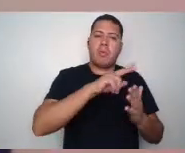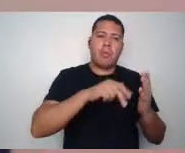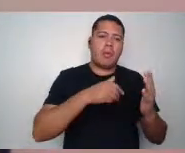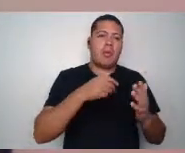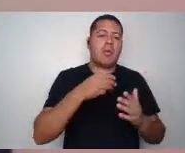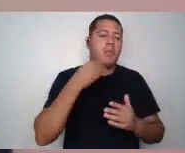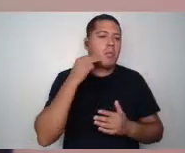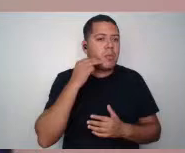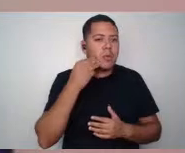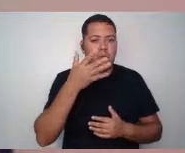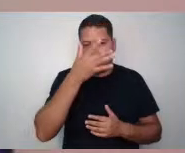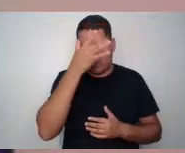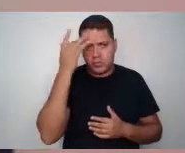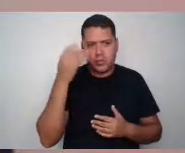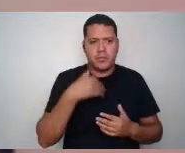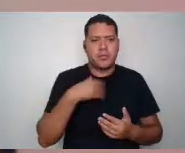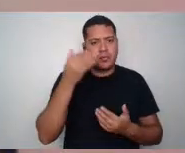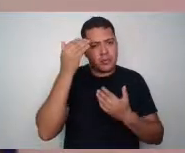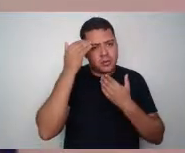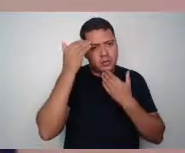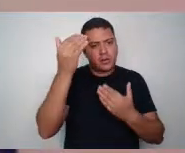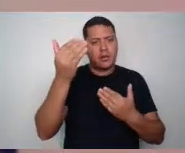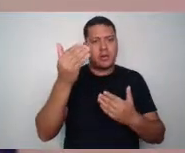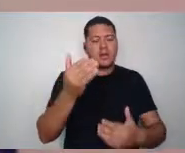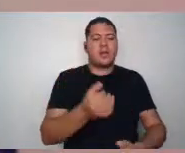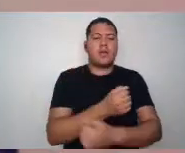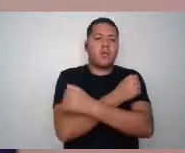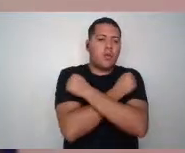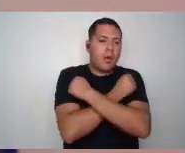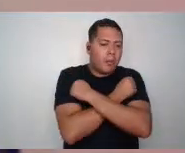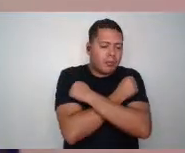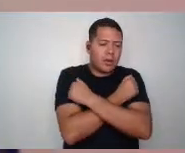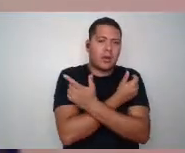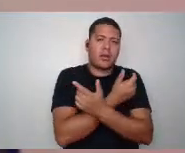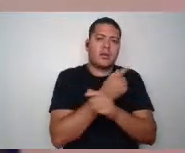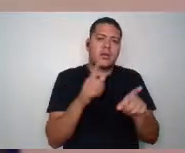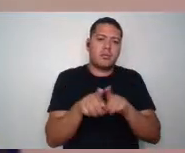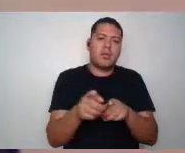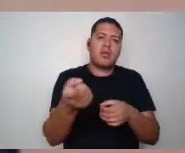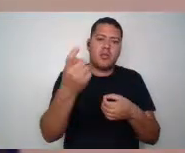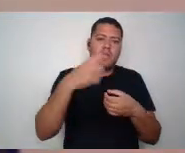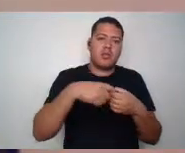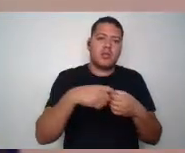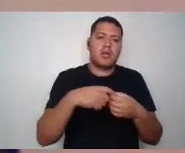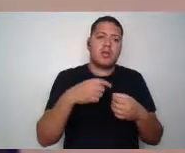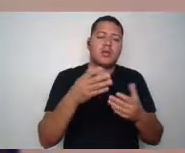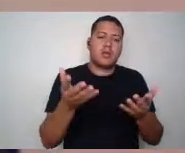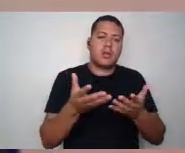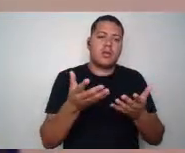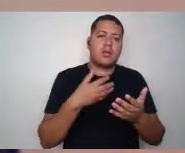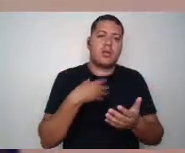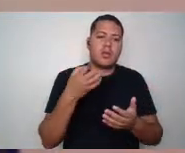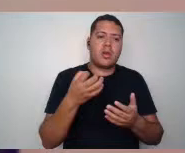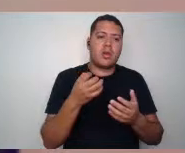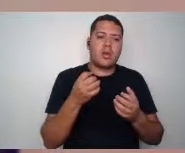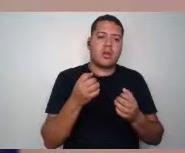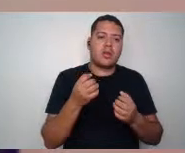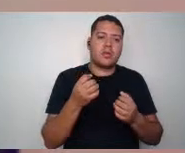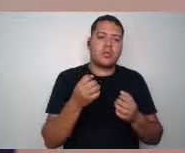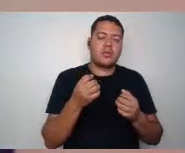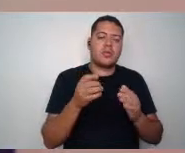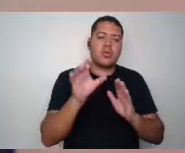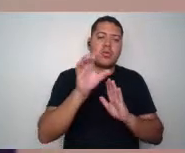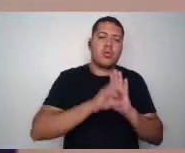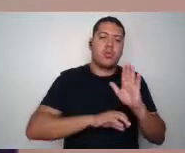but many millions of people. Once again, thank you very much, Senator. And coming back to the